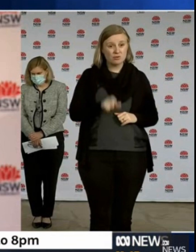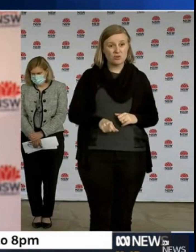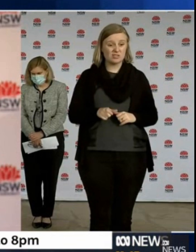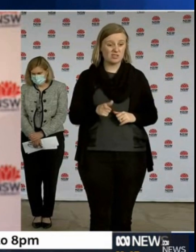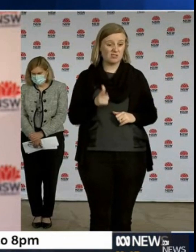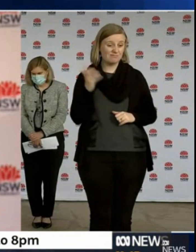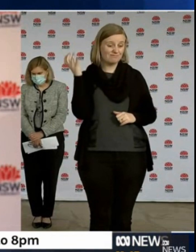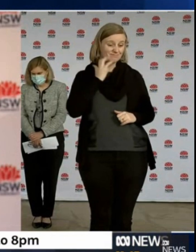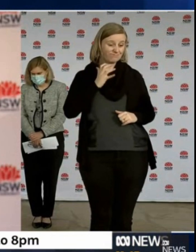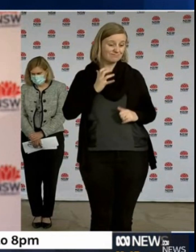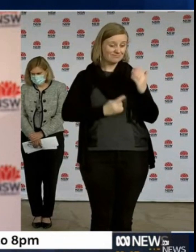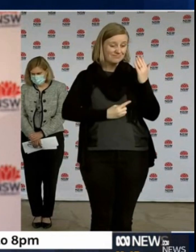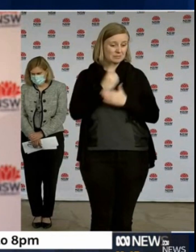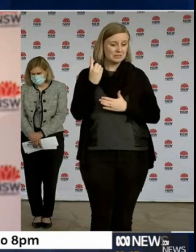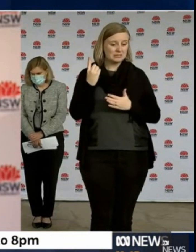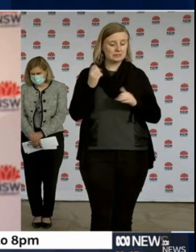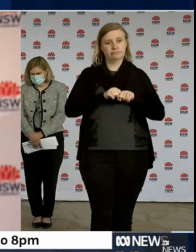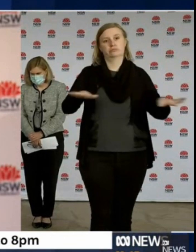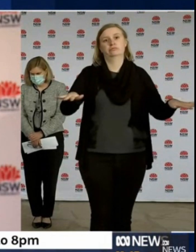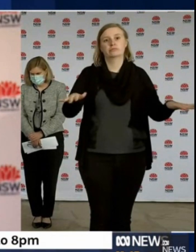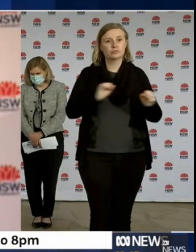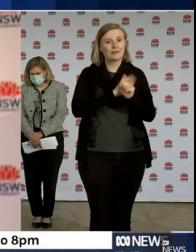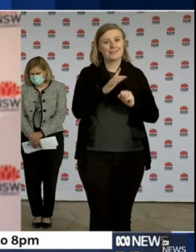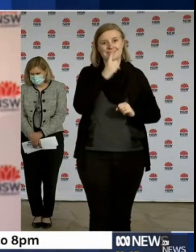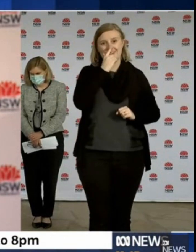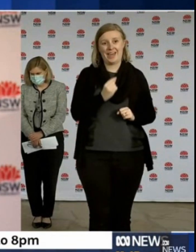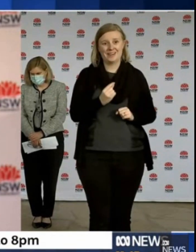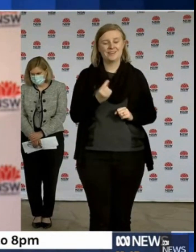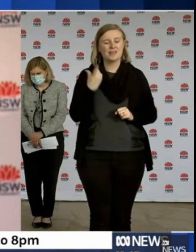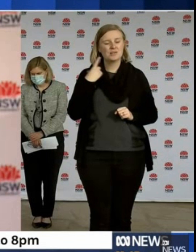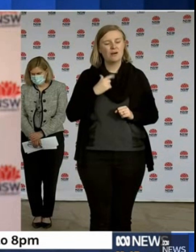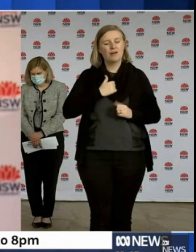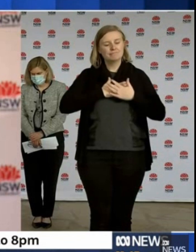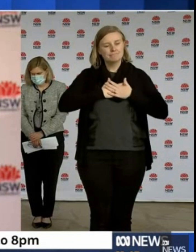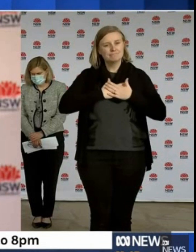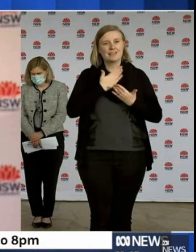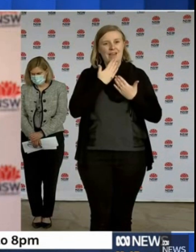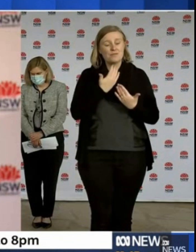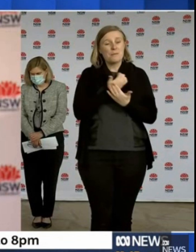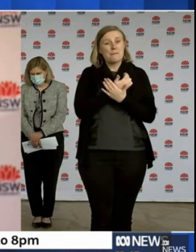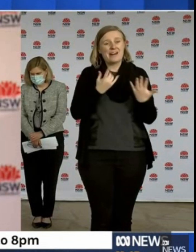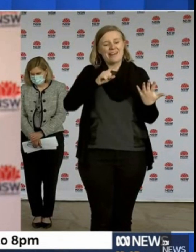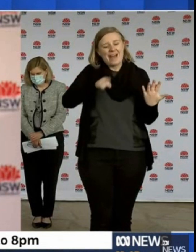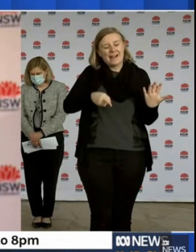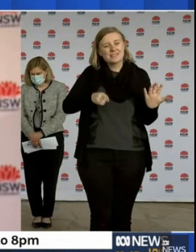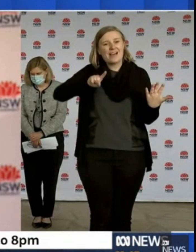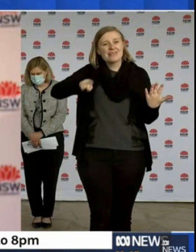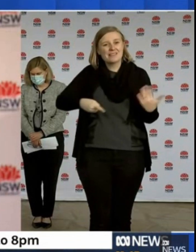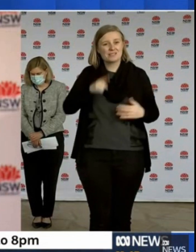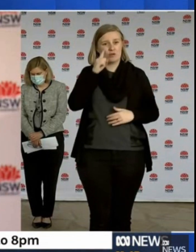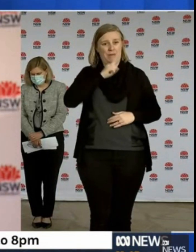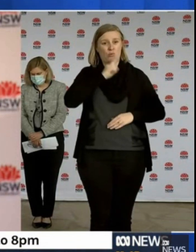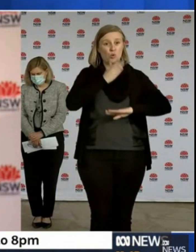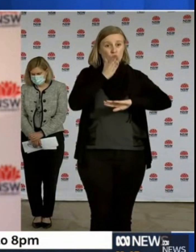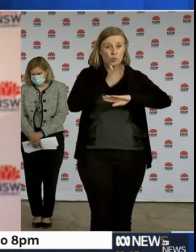so deeply grateful that thousands of our men and women on the front line have not had that lapse. They've actually been